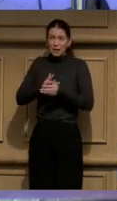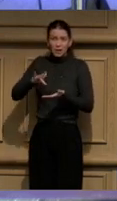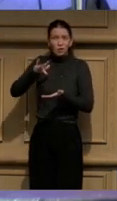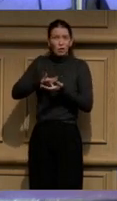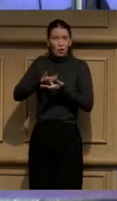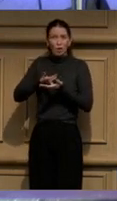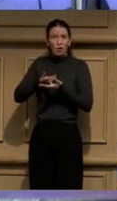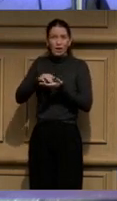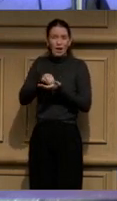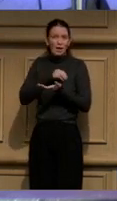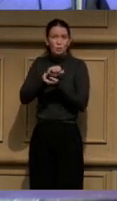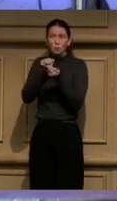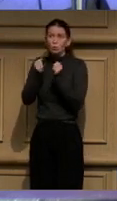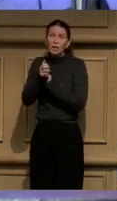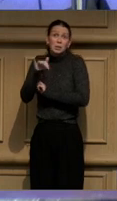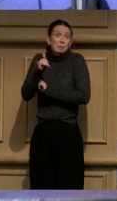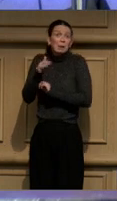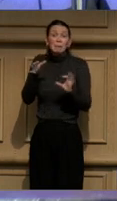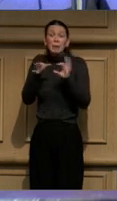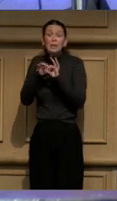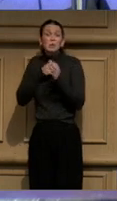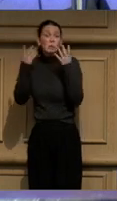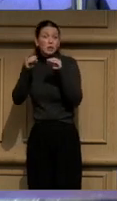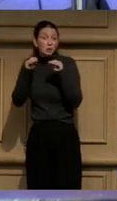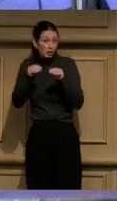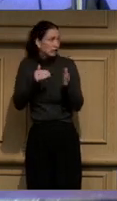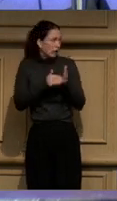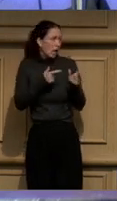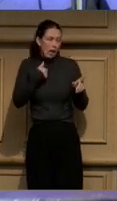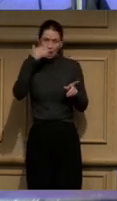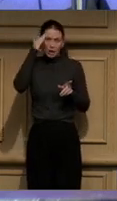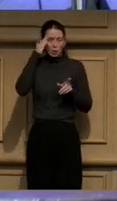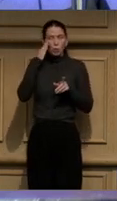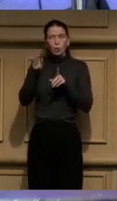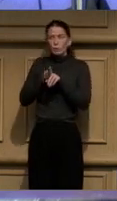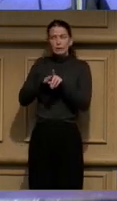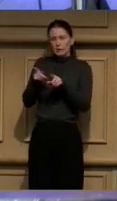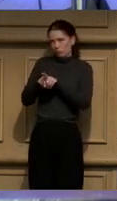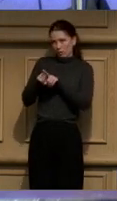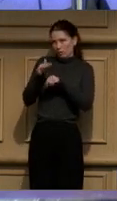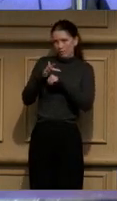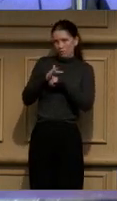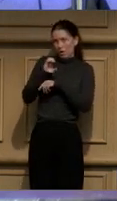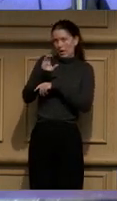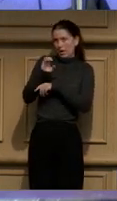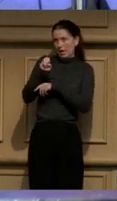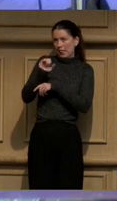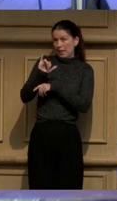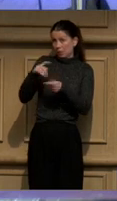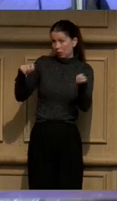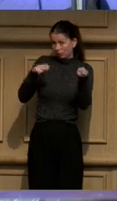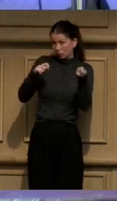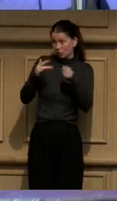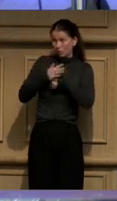country. And they experience them, because I know that particularly with classical music, the thing that really kind of got me into it